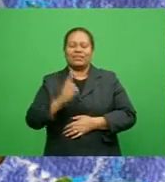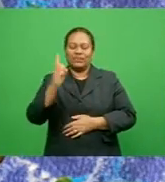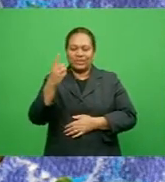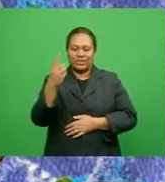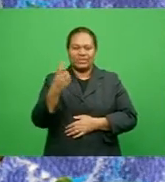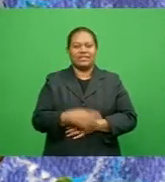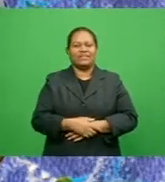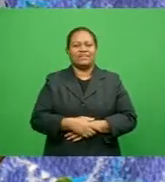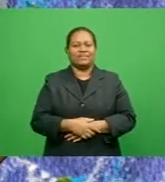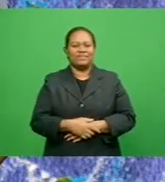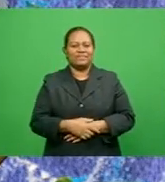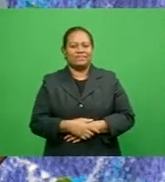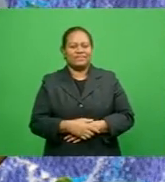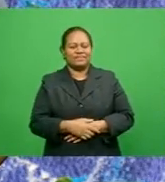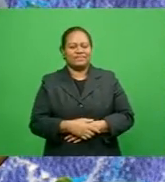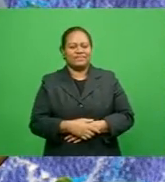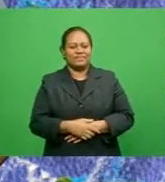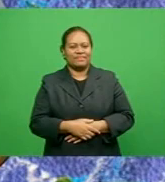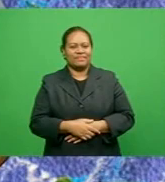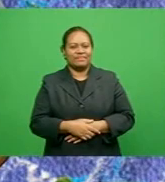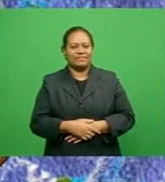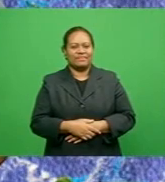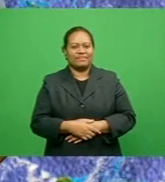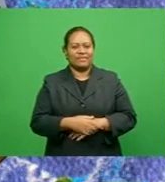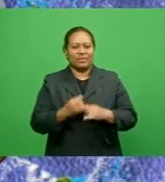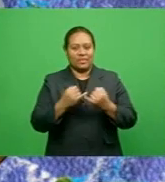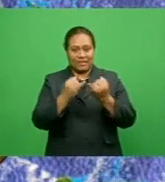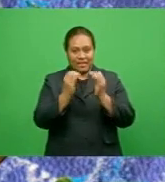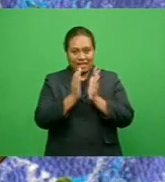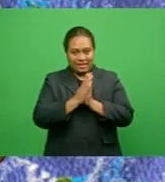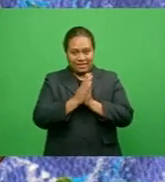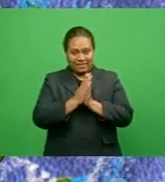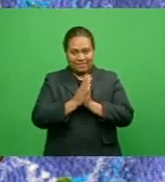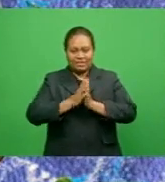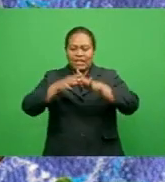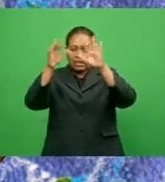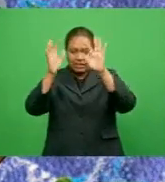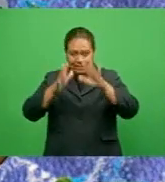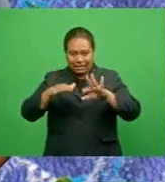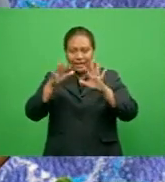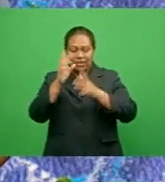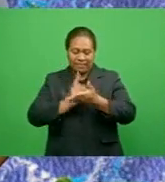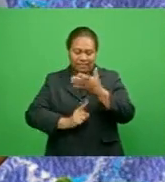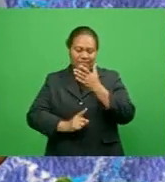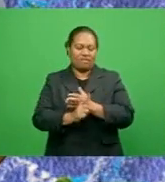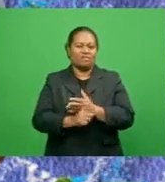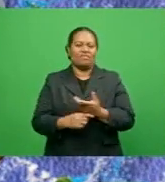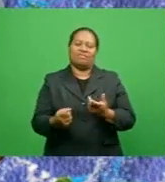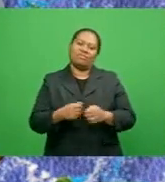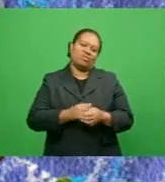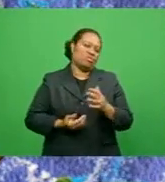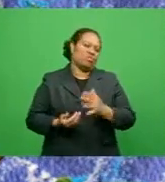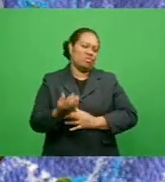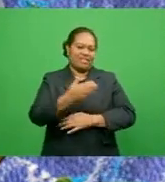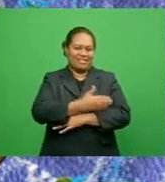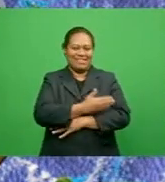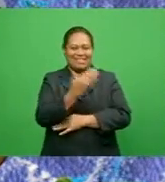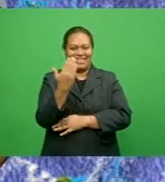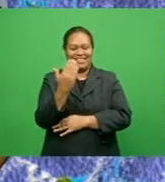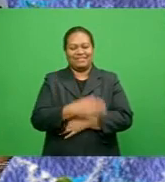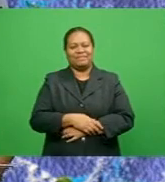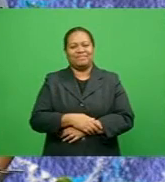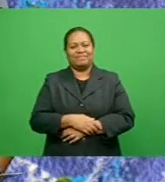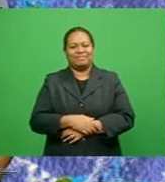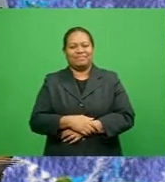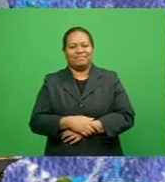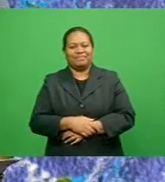to enjoy. And looking further on to Sunday, showers again for the rest day. Well, that might fly